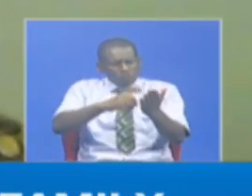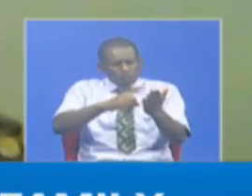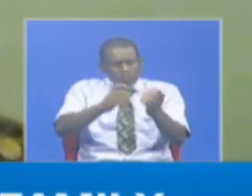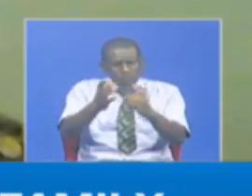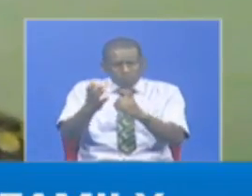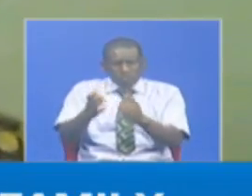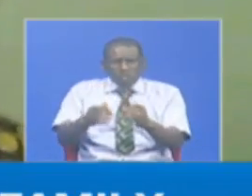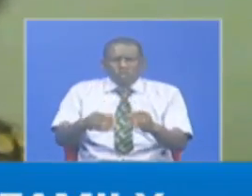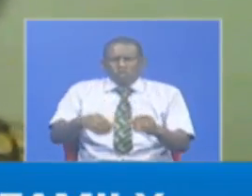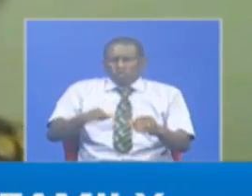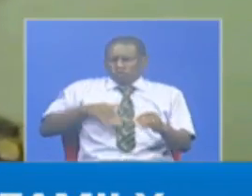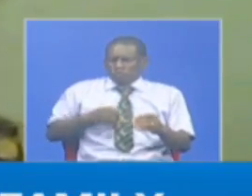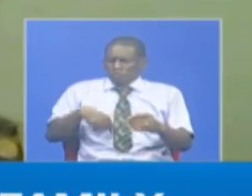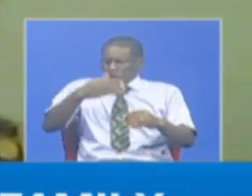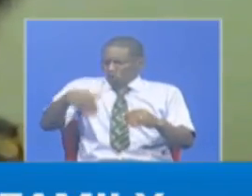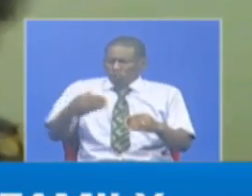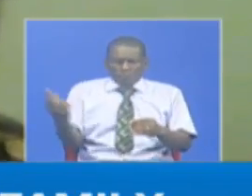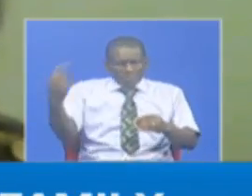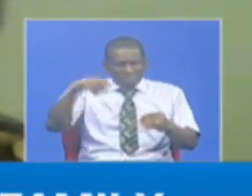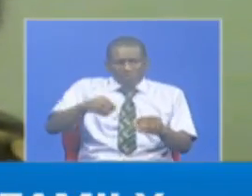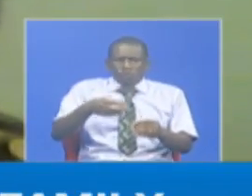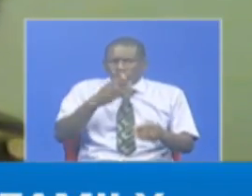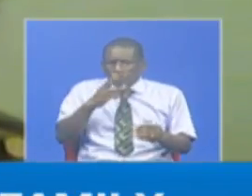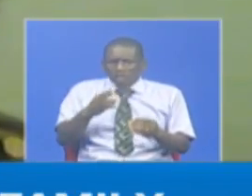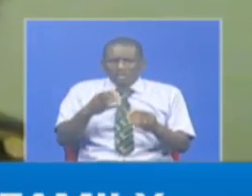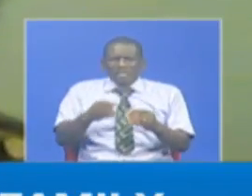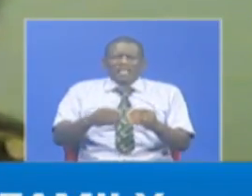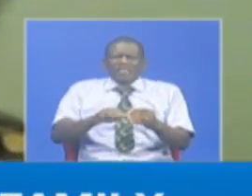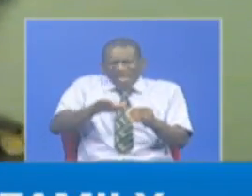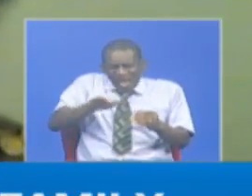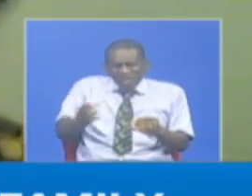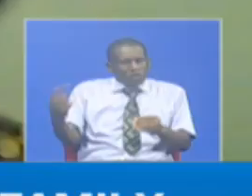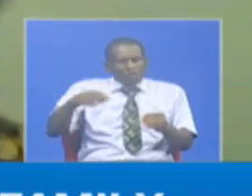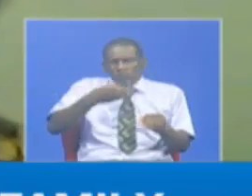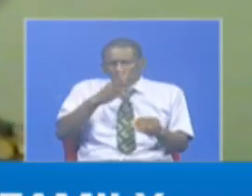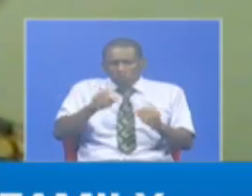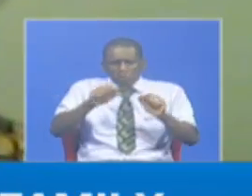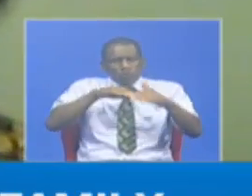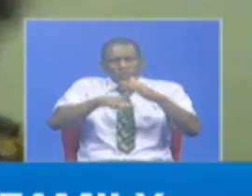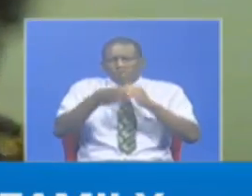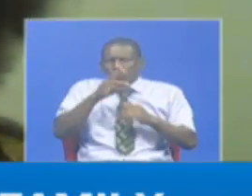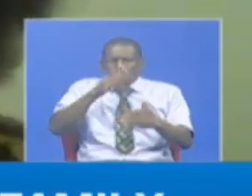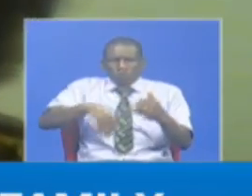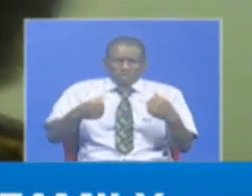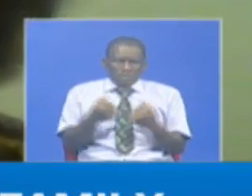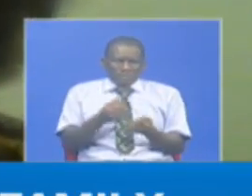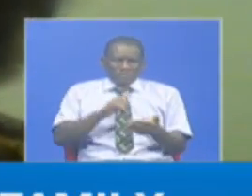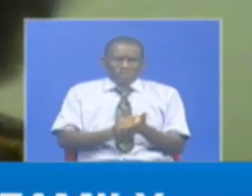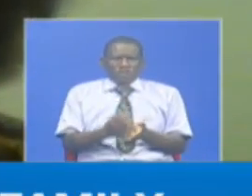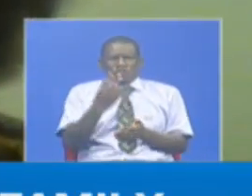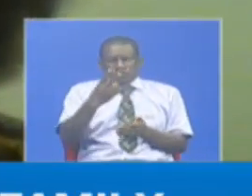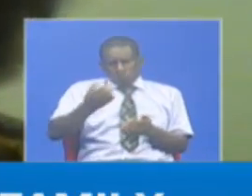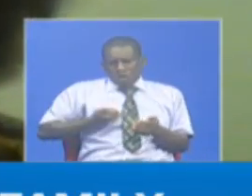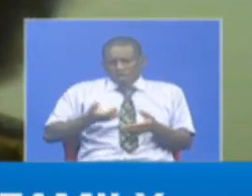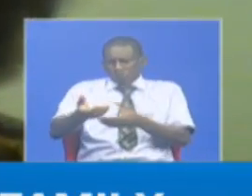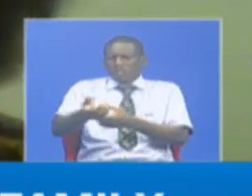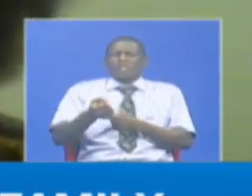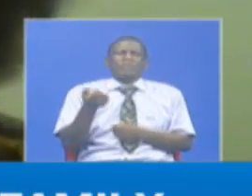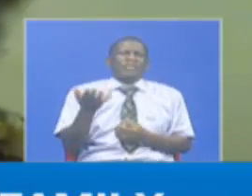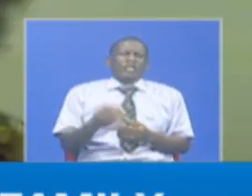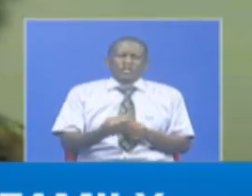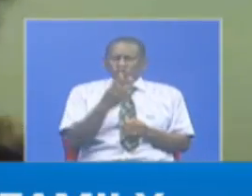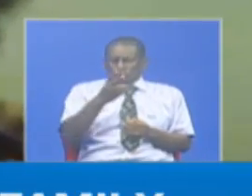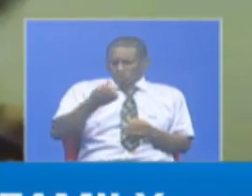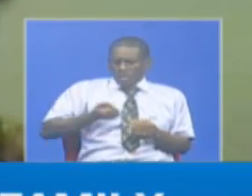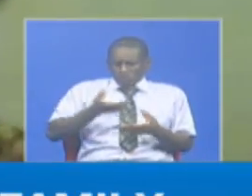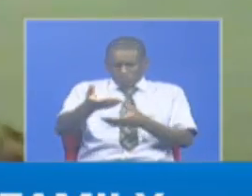for the water. So the earlier you came to the water point, the earlier you were able to access the water. But what happened is that two girls were raped. Mm-hmm. Two were raped